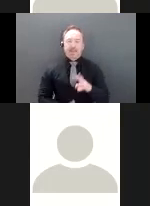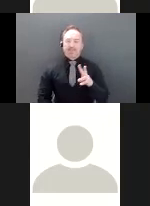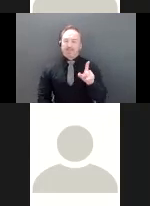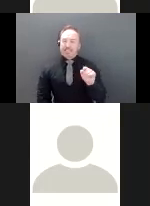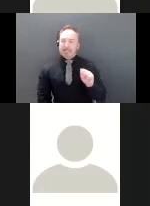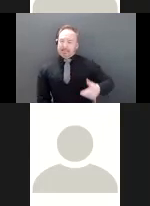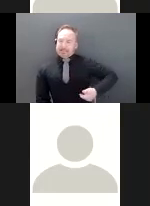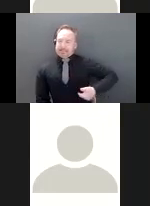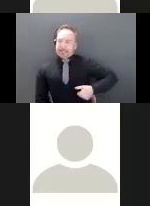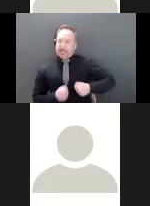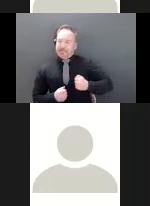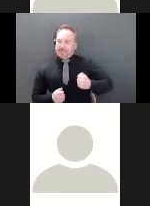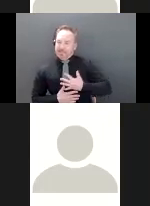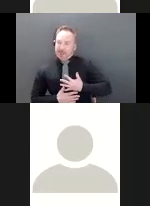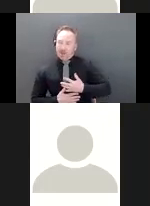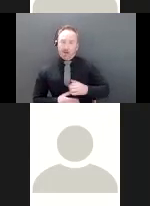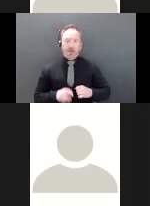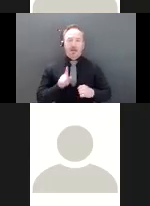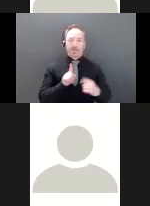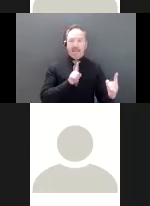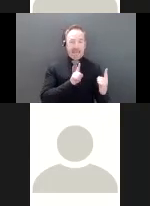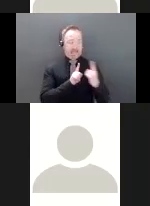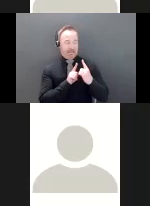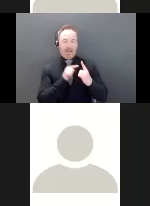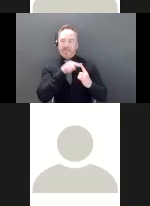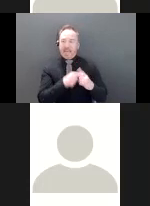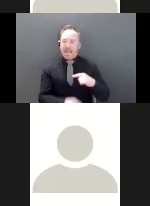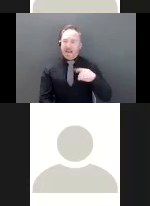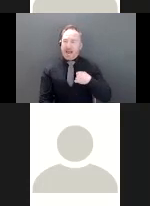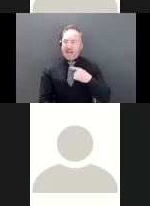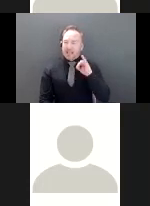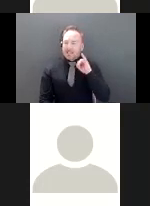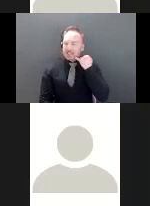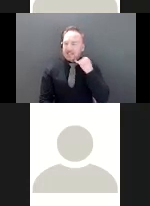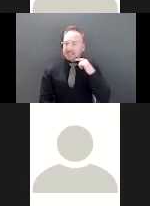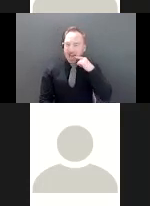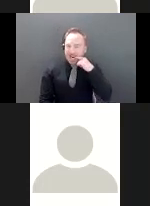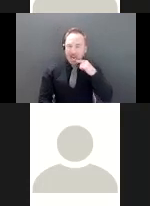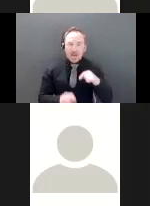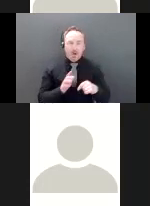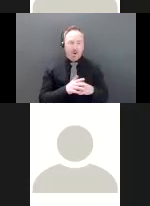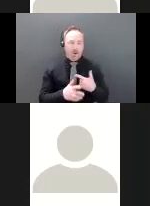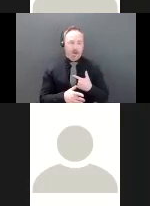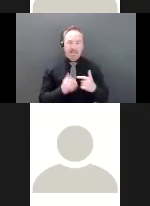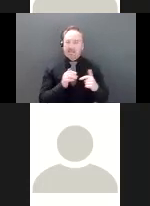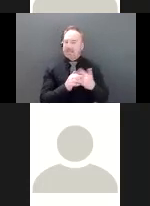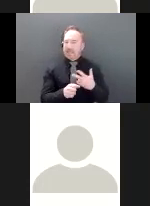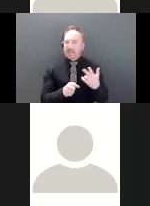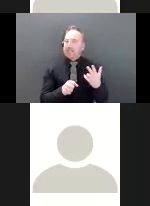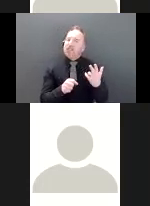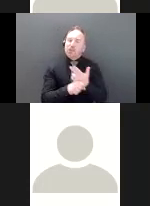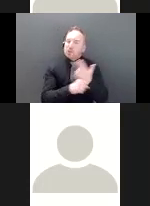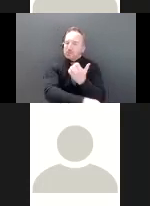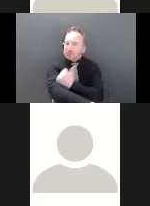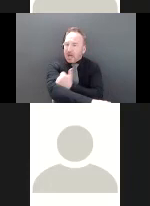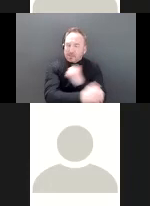fear, perpetrator sexual jealousy, prior threats to kill victim, excessive alcohol and drug use, and perpetrator